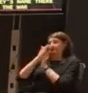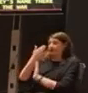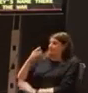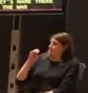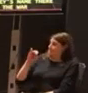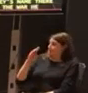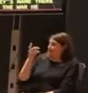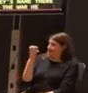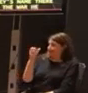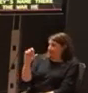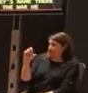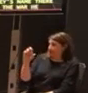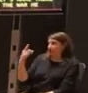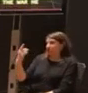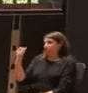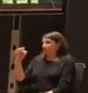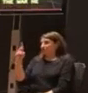General.